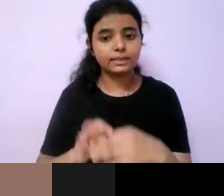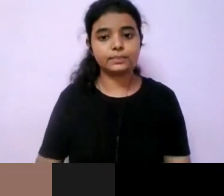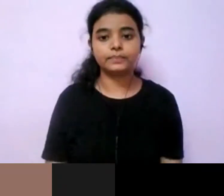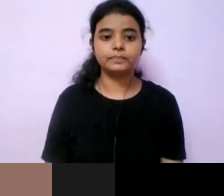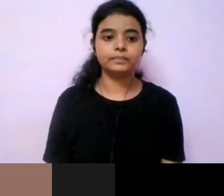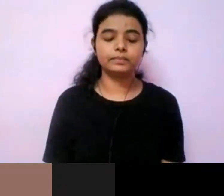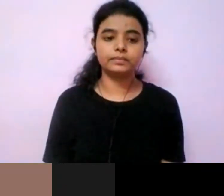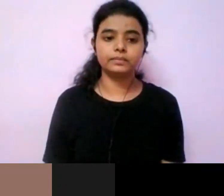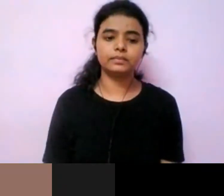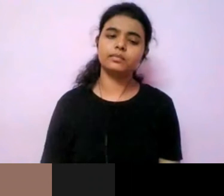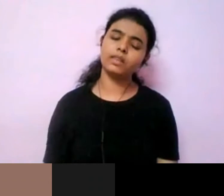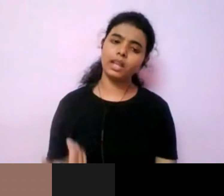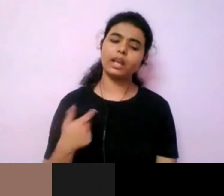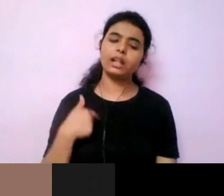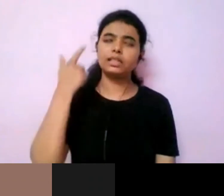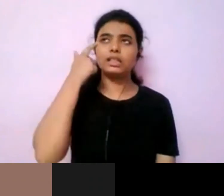yeah, I think